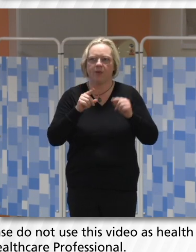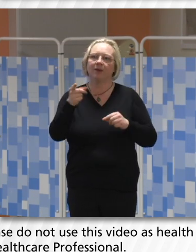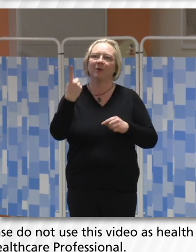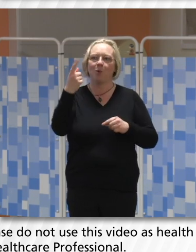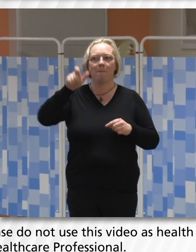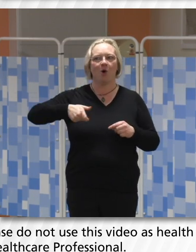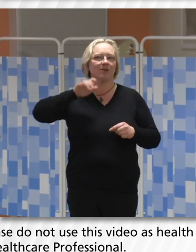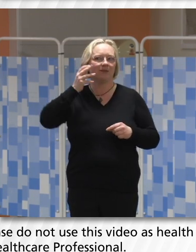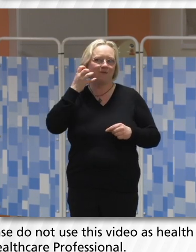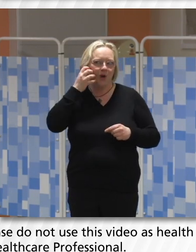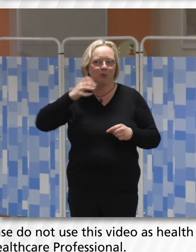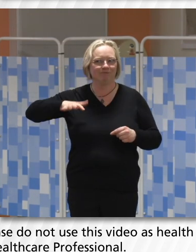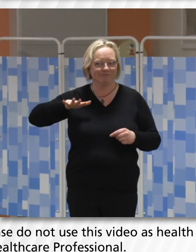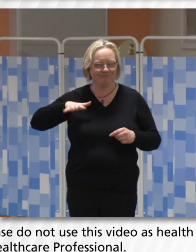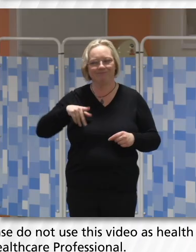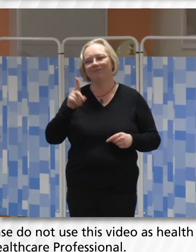Ali.